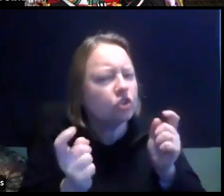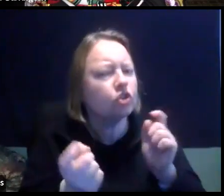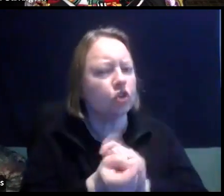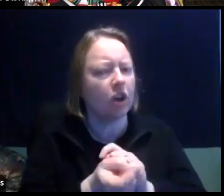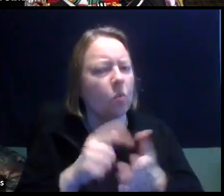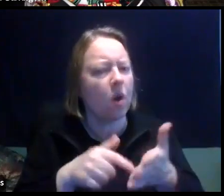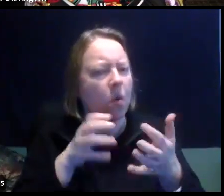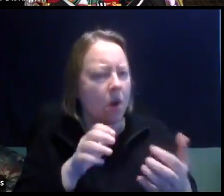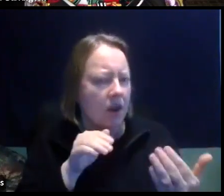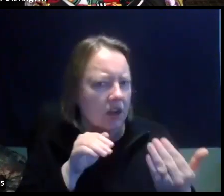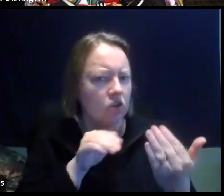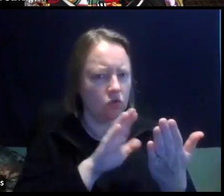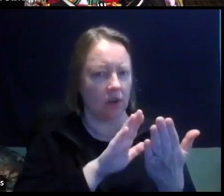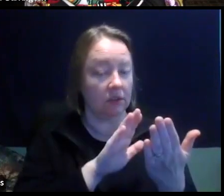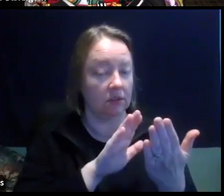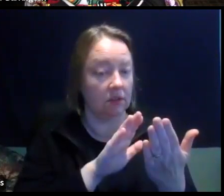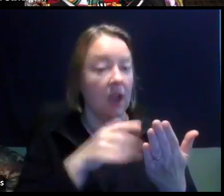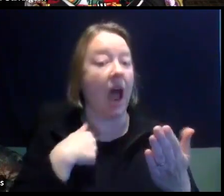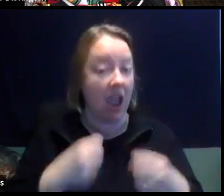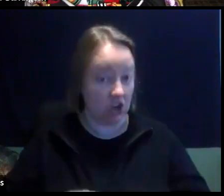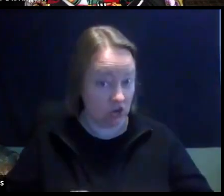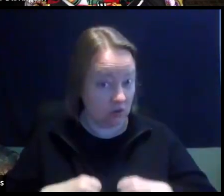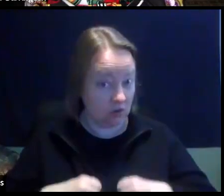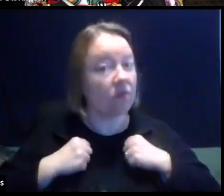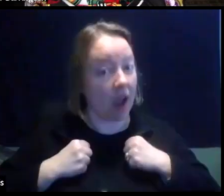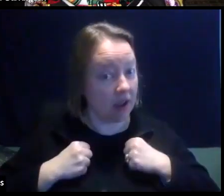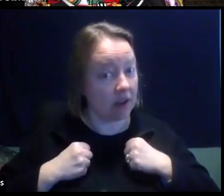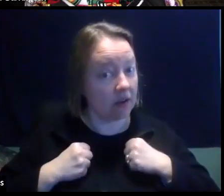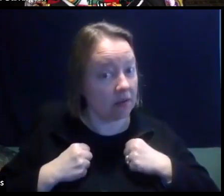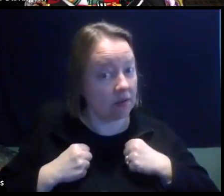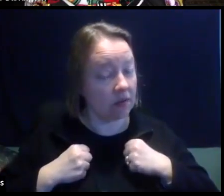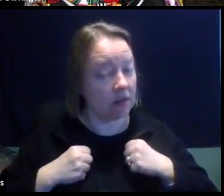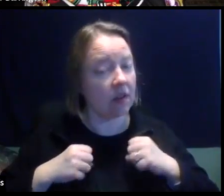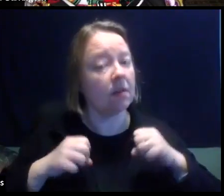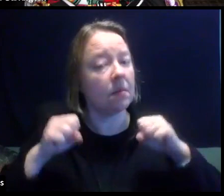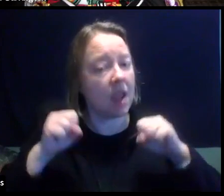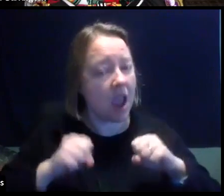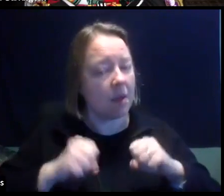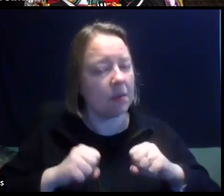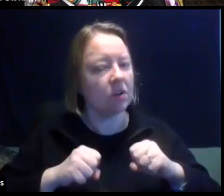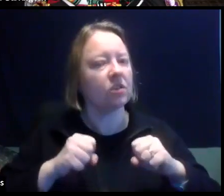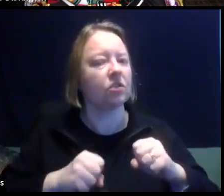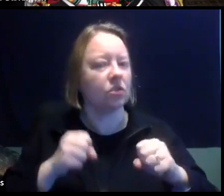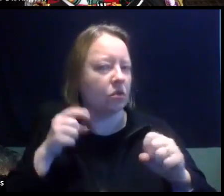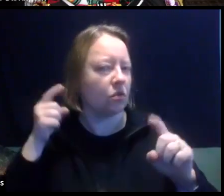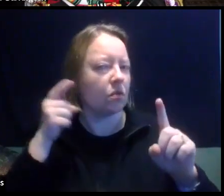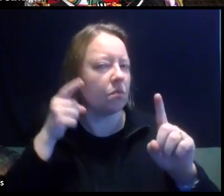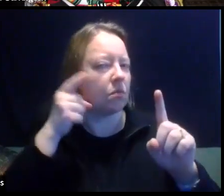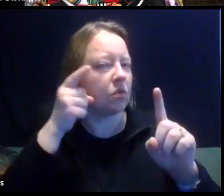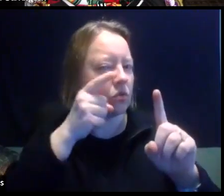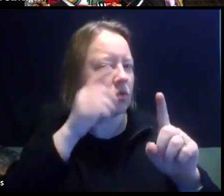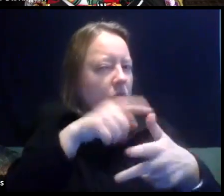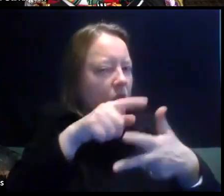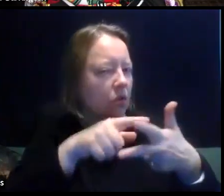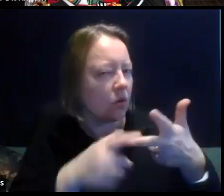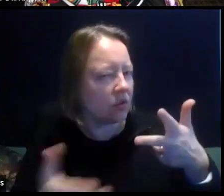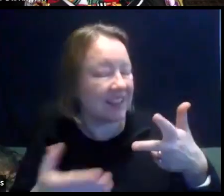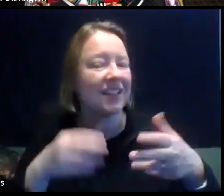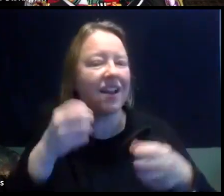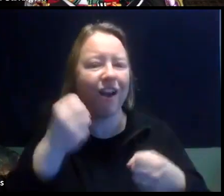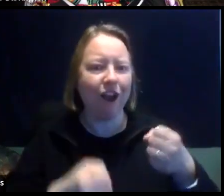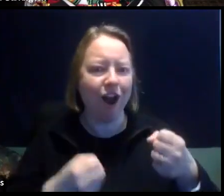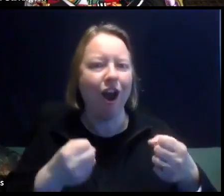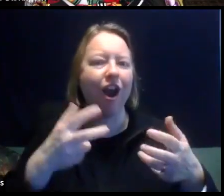to address, and I survived with the ability to pursue it. That car accident gave me the